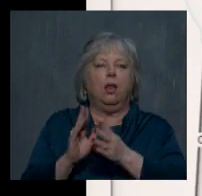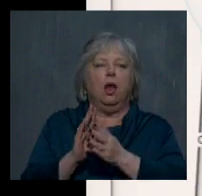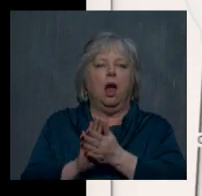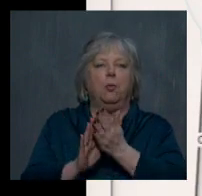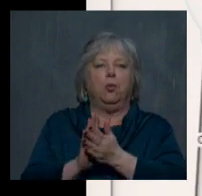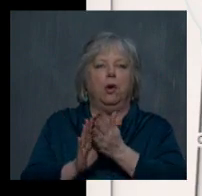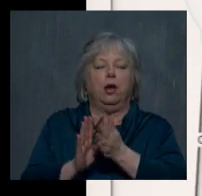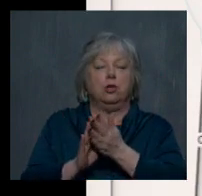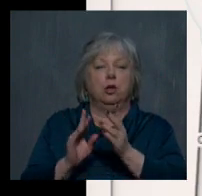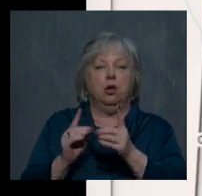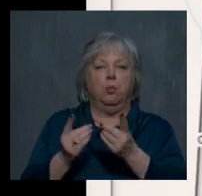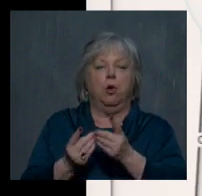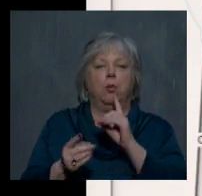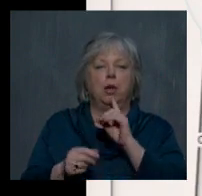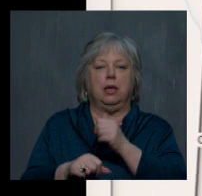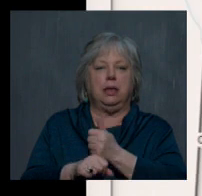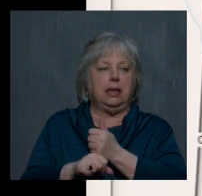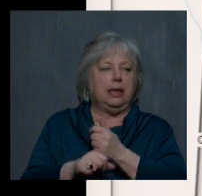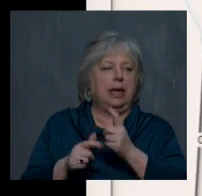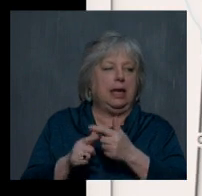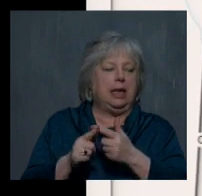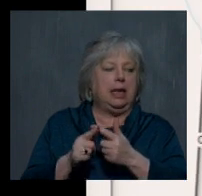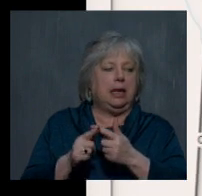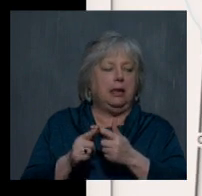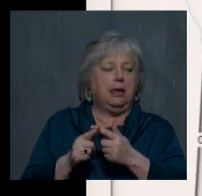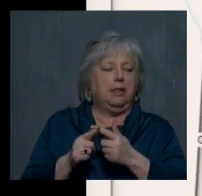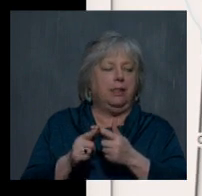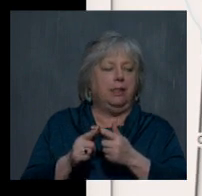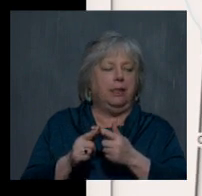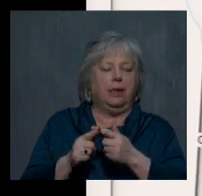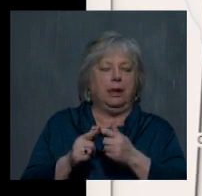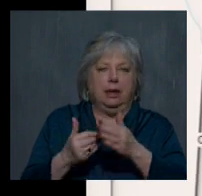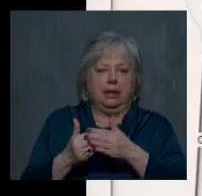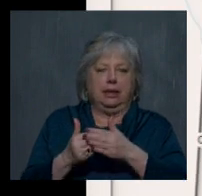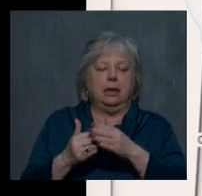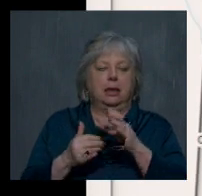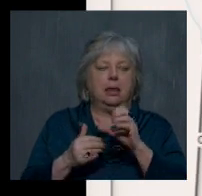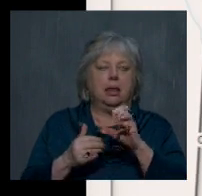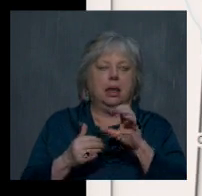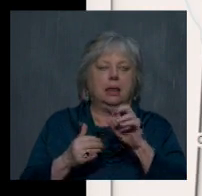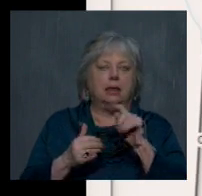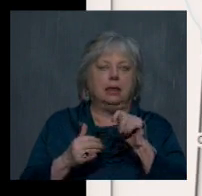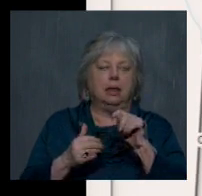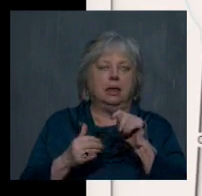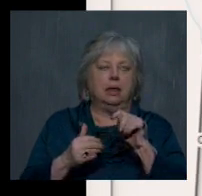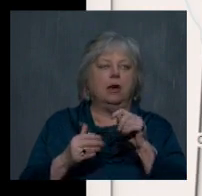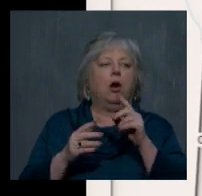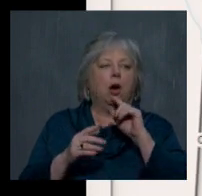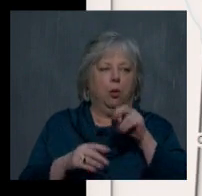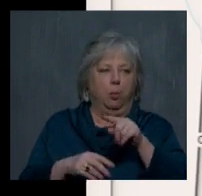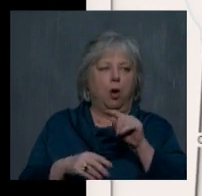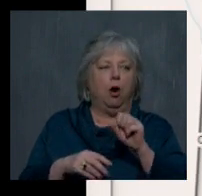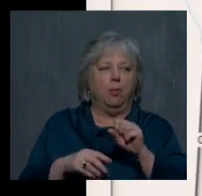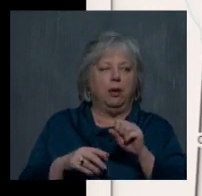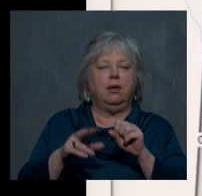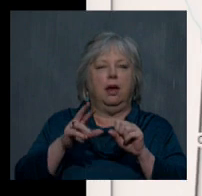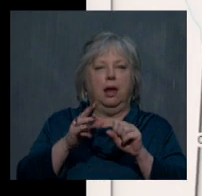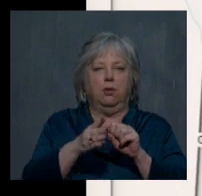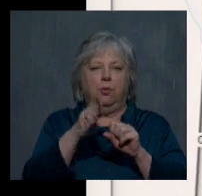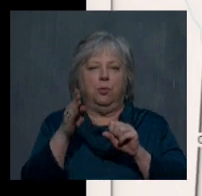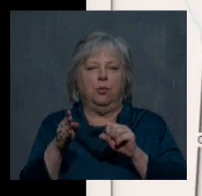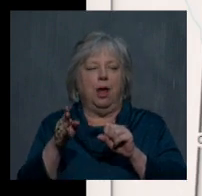department is, and there's the apartments right there on right there. If you circle that, the apartment, then to the right,